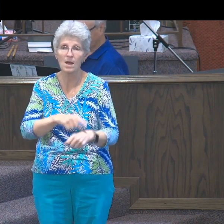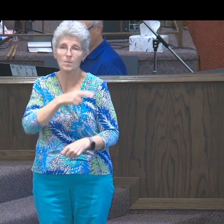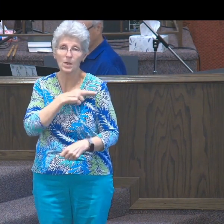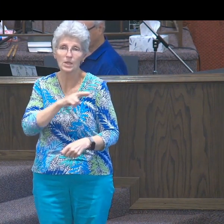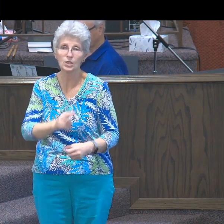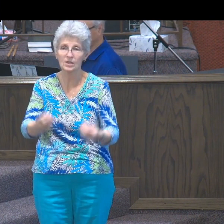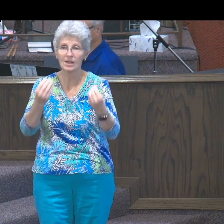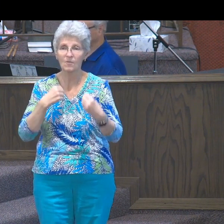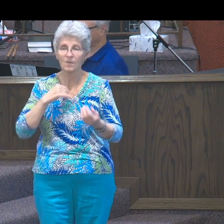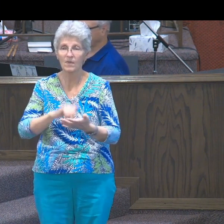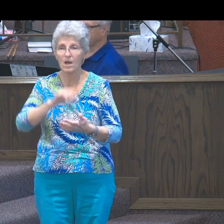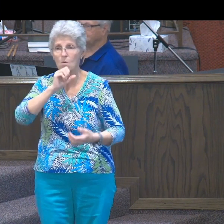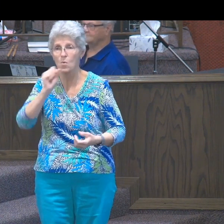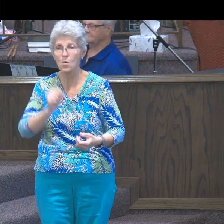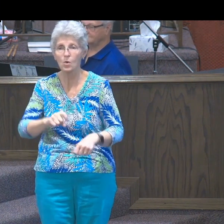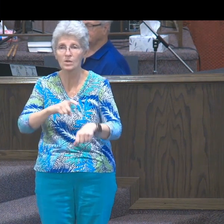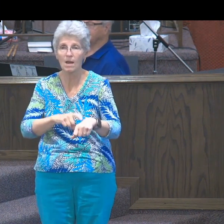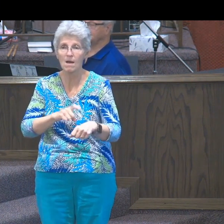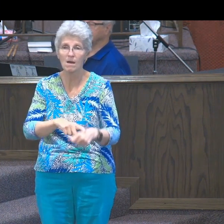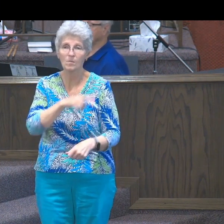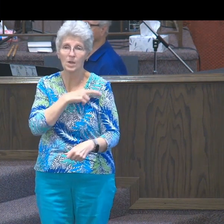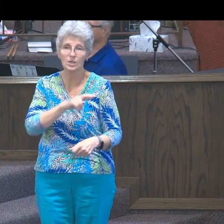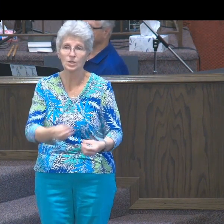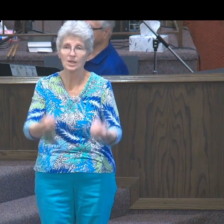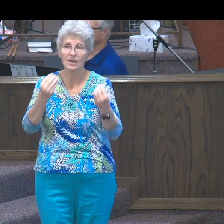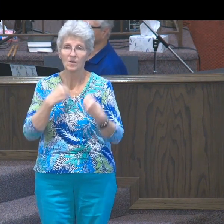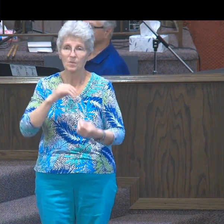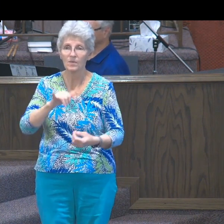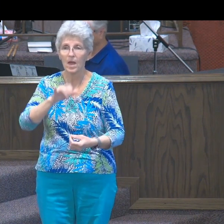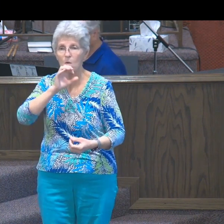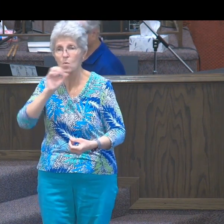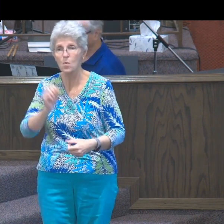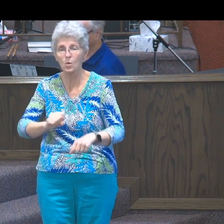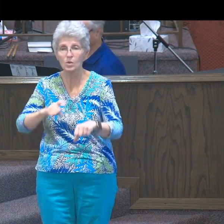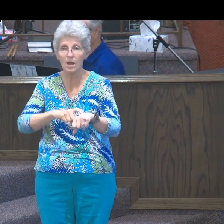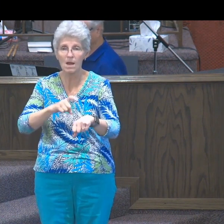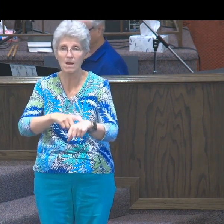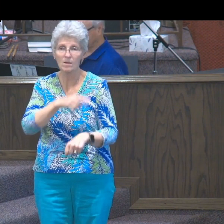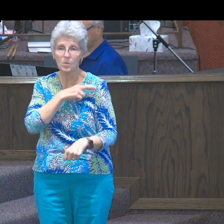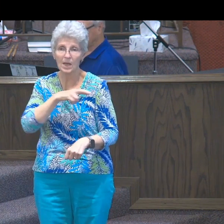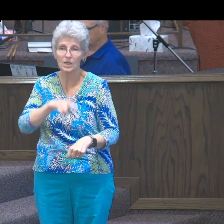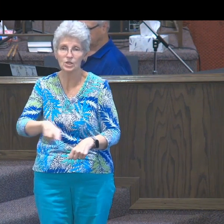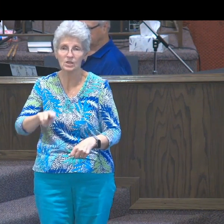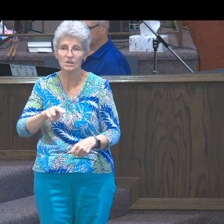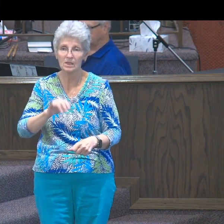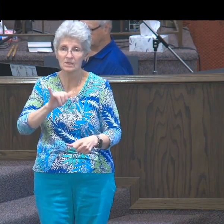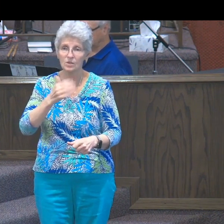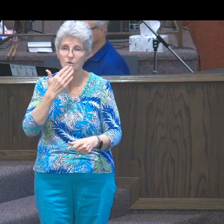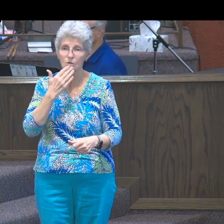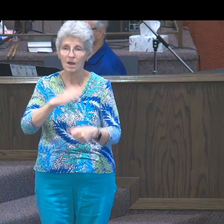time religion. Give me that old time religion. Give me that old time religion.